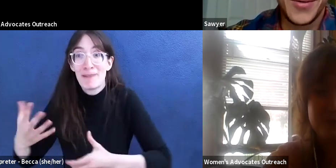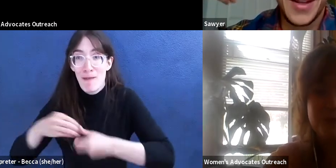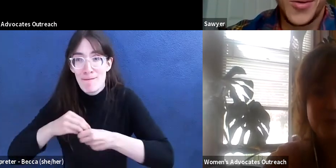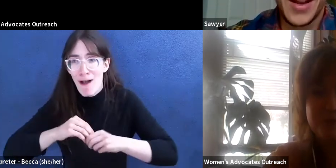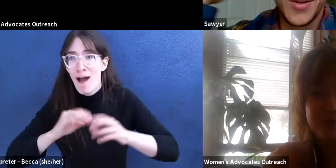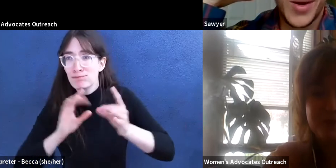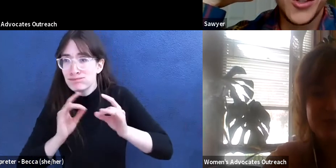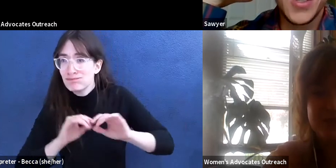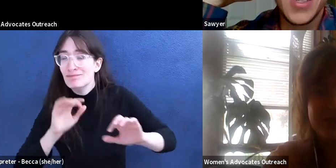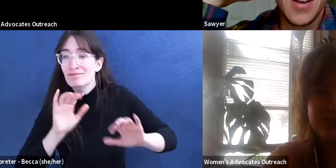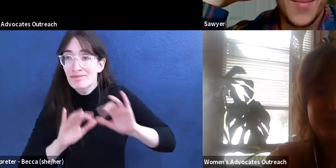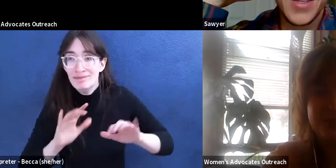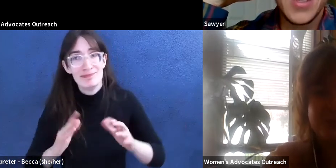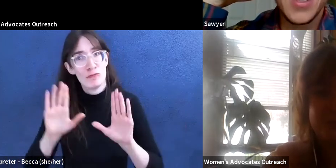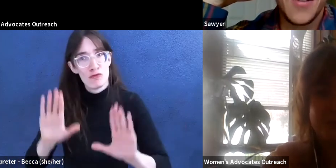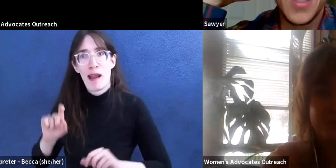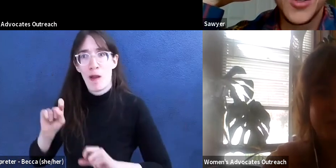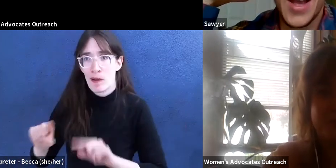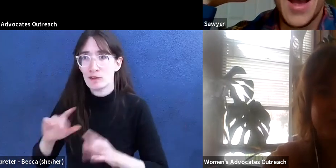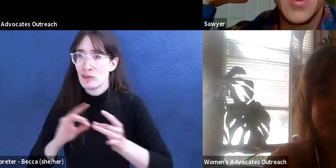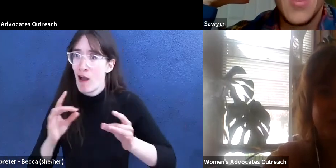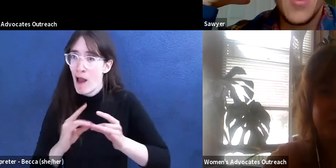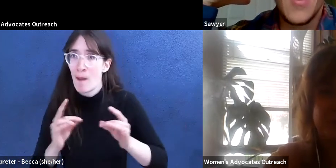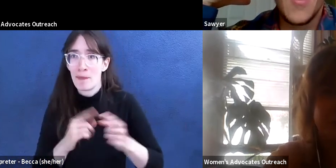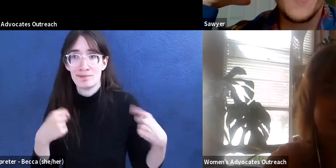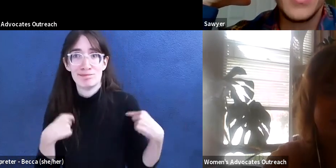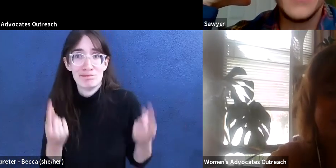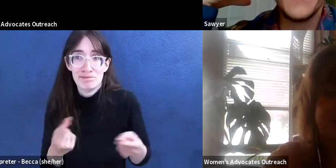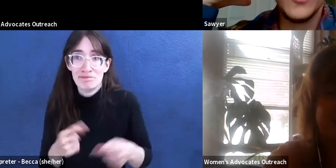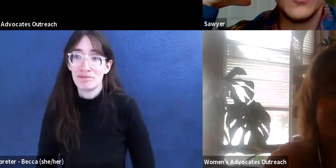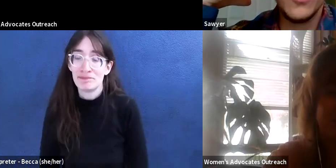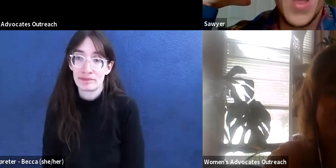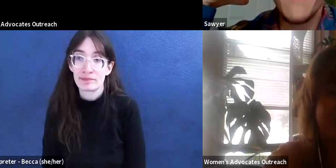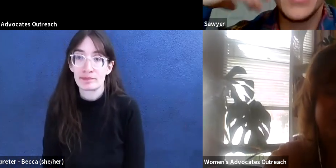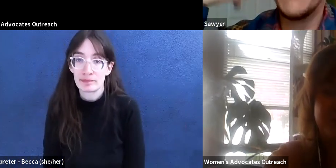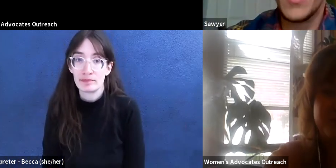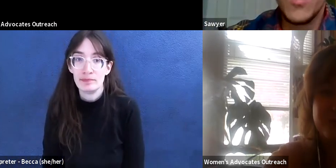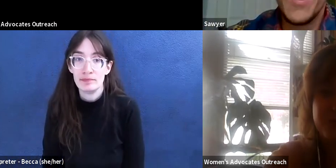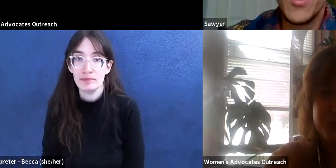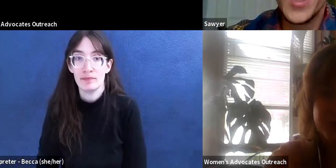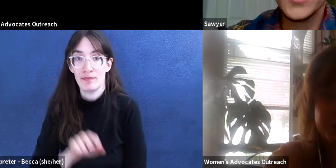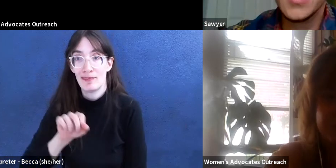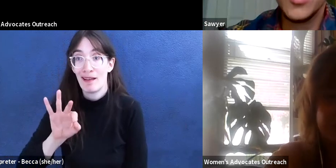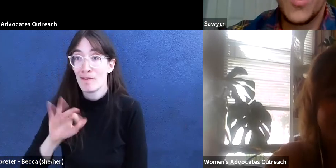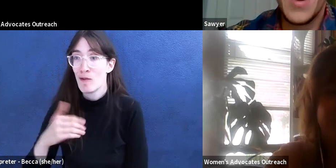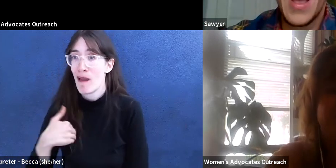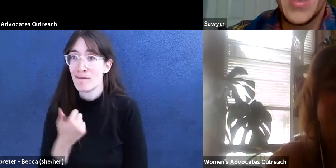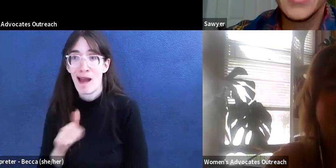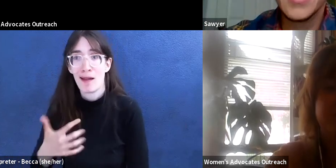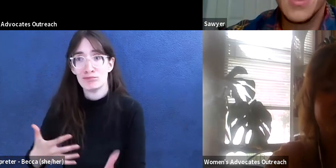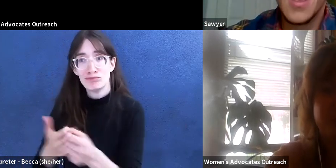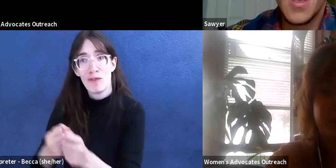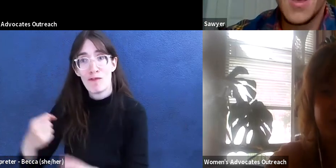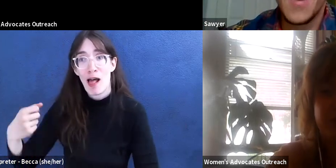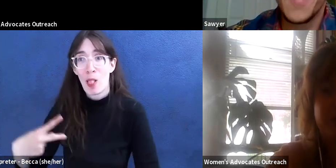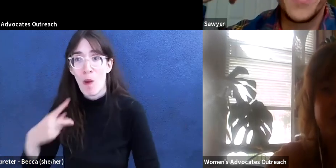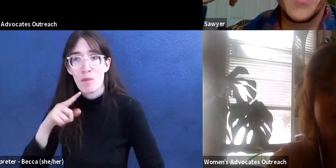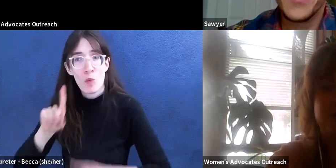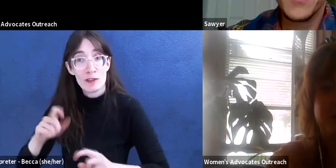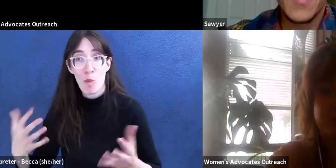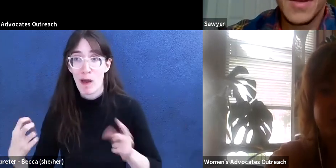have a crush or a relationship or like a girlfriend or boyfriend. And because I think kids can get a lot of